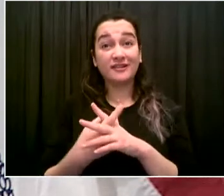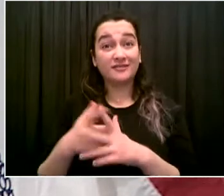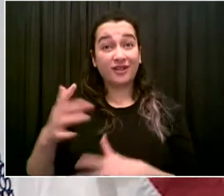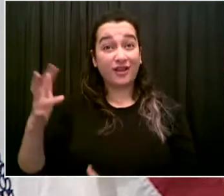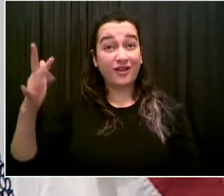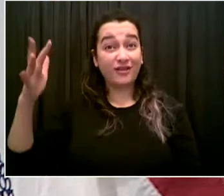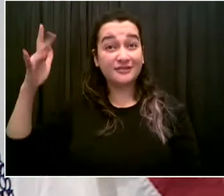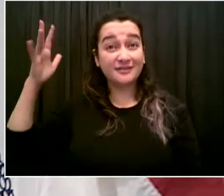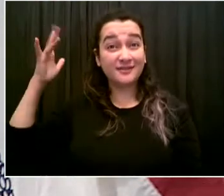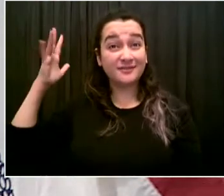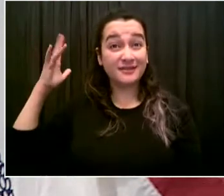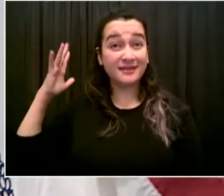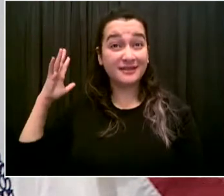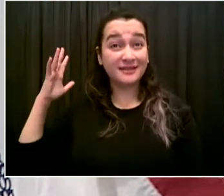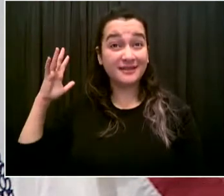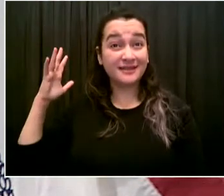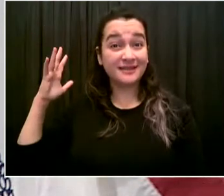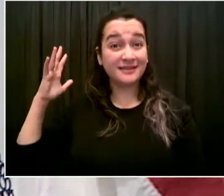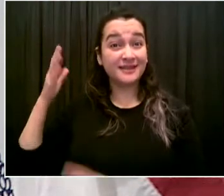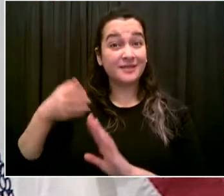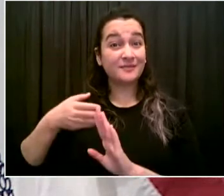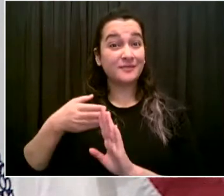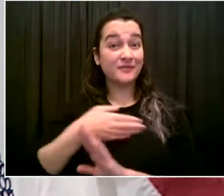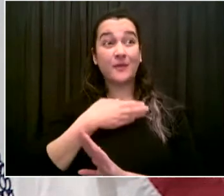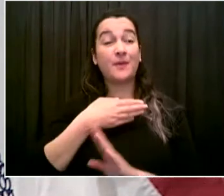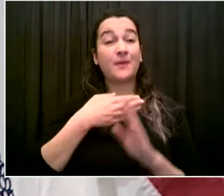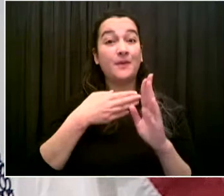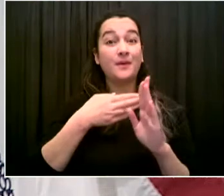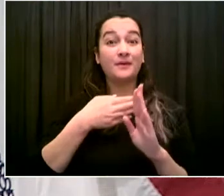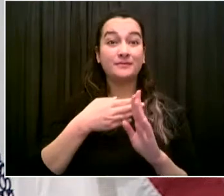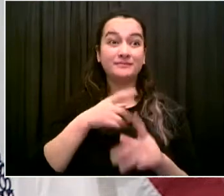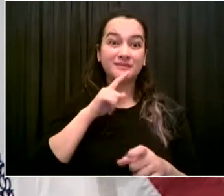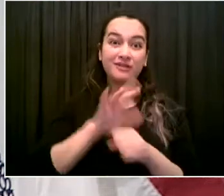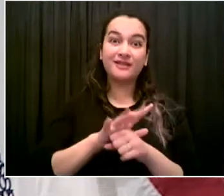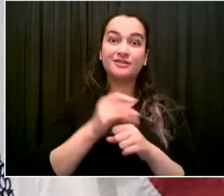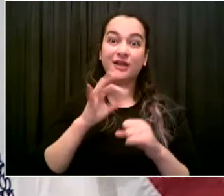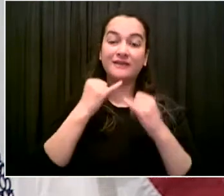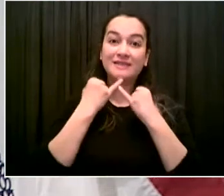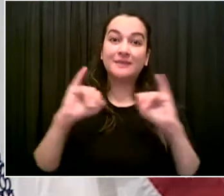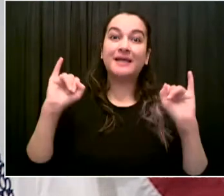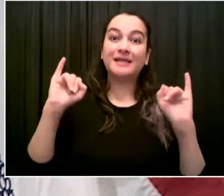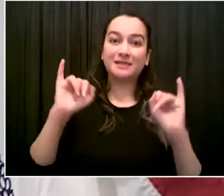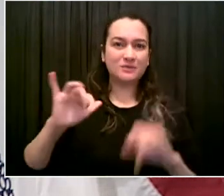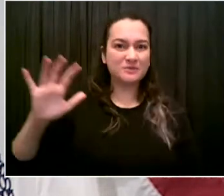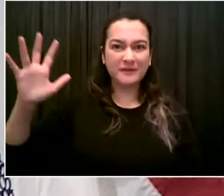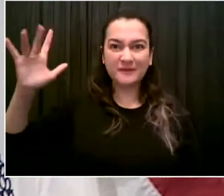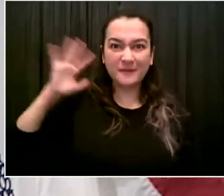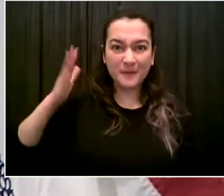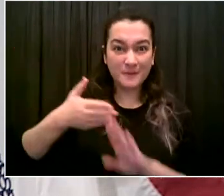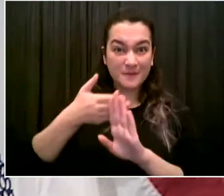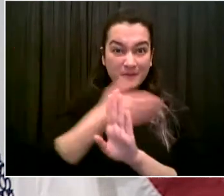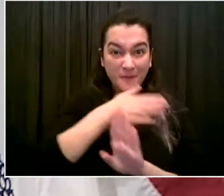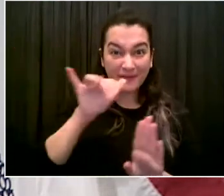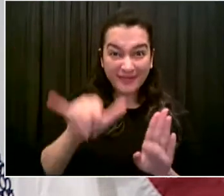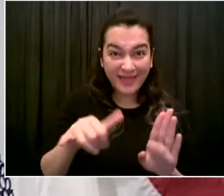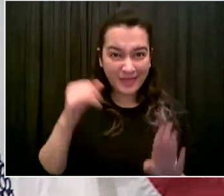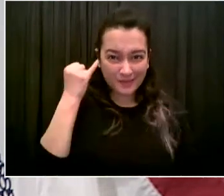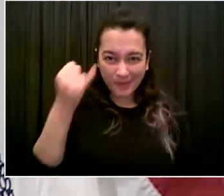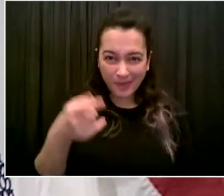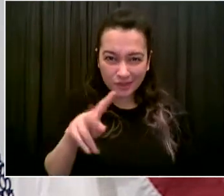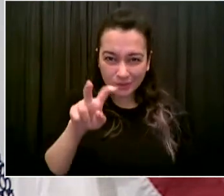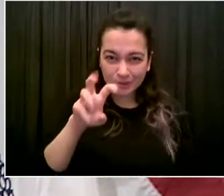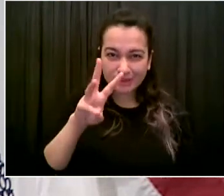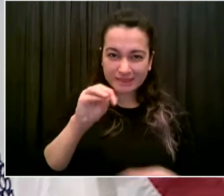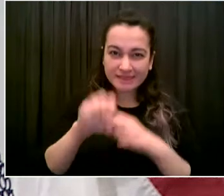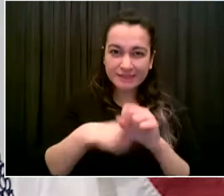been outstanding to this city. But it's still a contribution that's growing as people continue to come here from Ireland and from countries